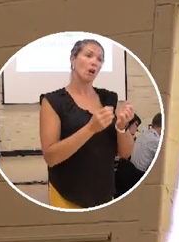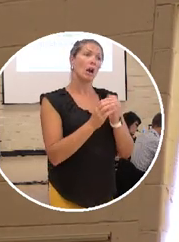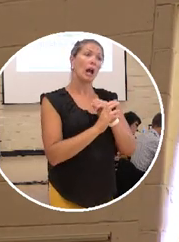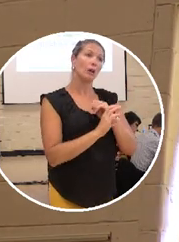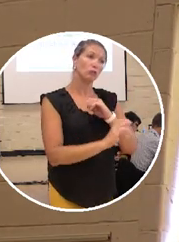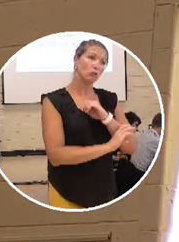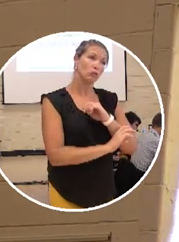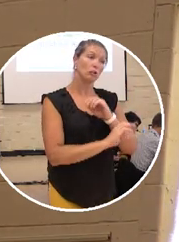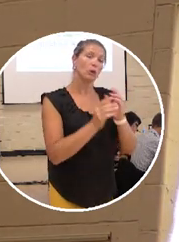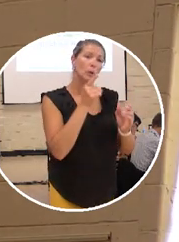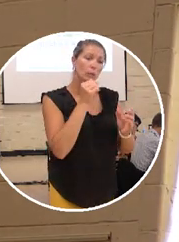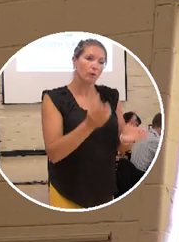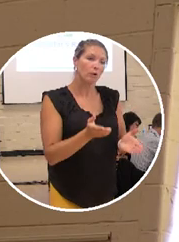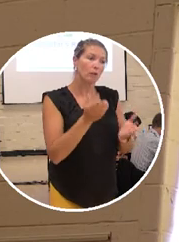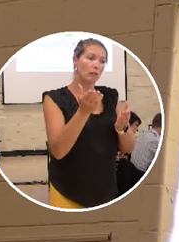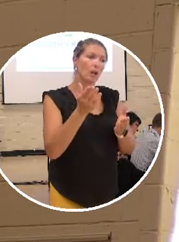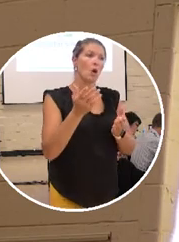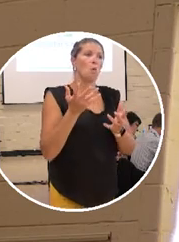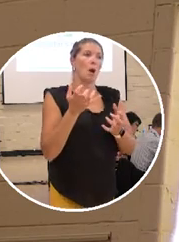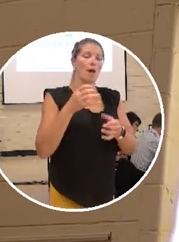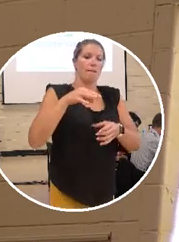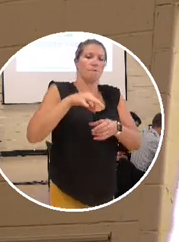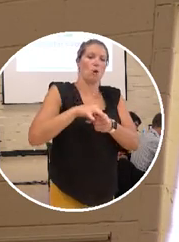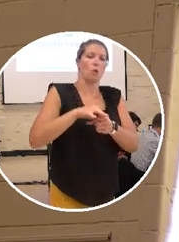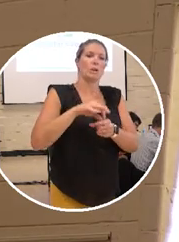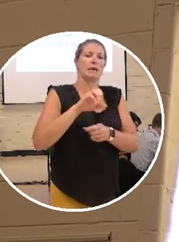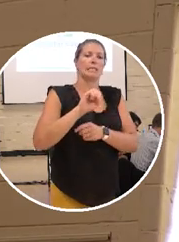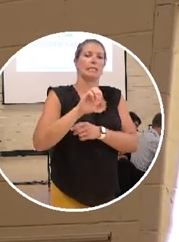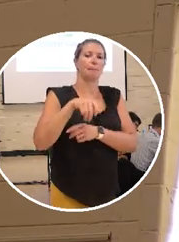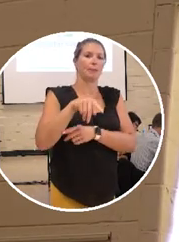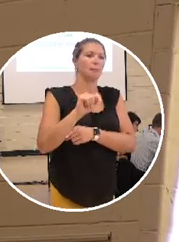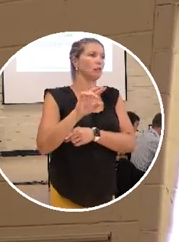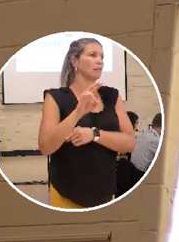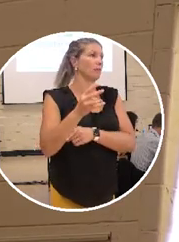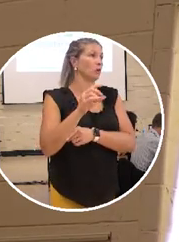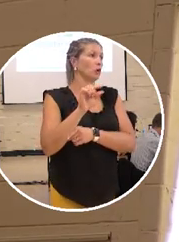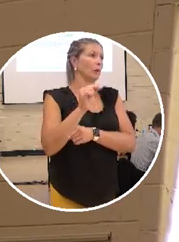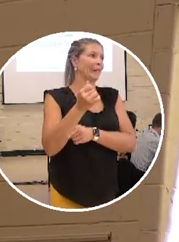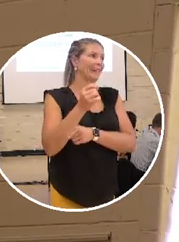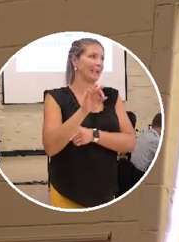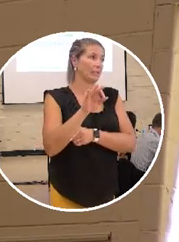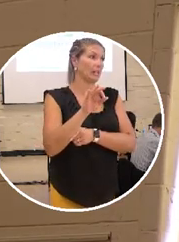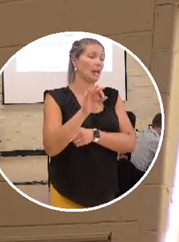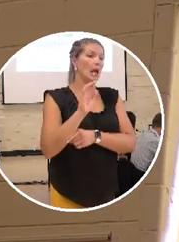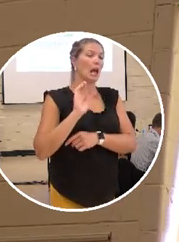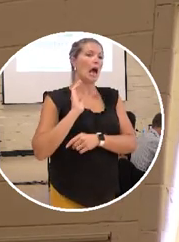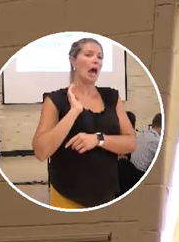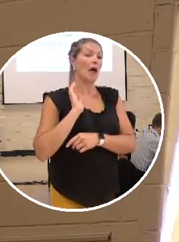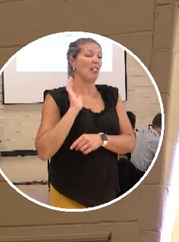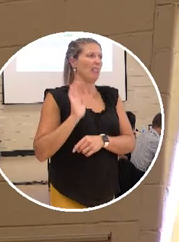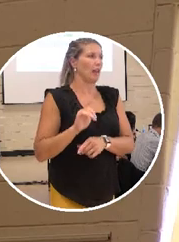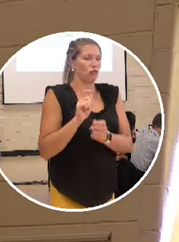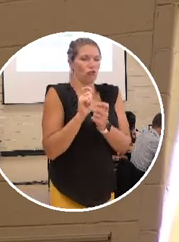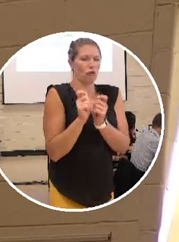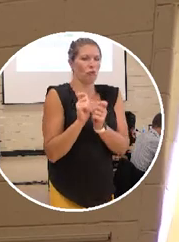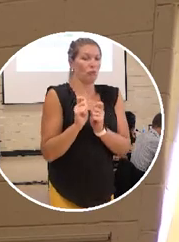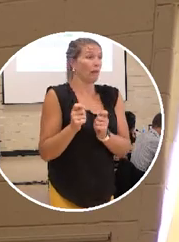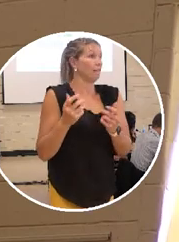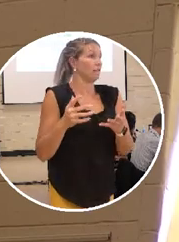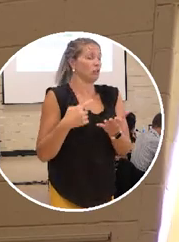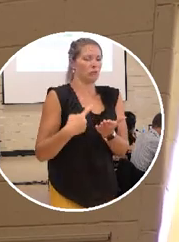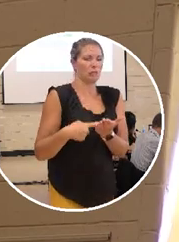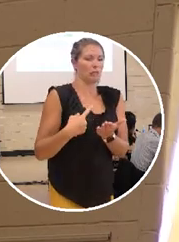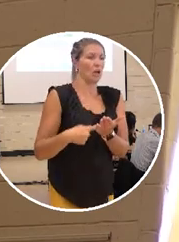for debate and vote at the September 7, 2019 board meeting. Such proposed changes were discussed and debated at